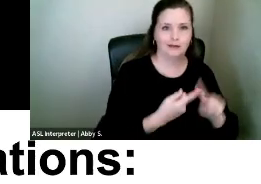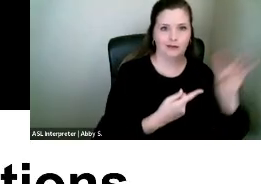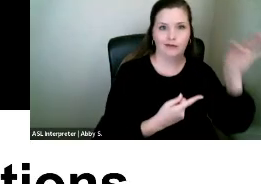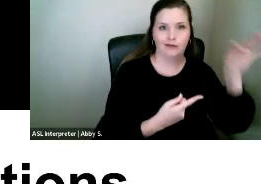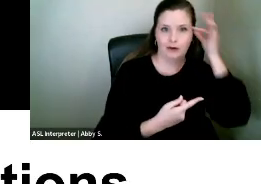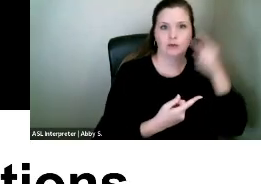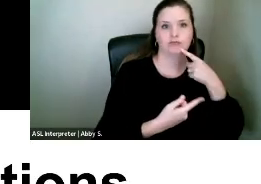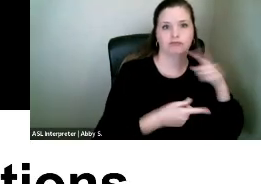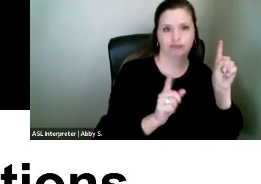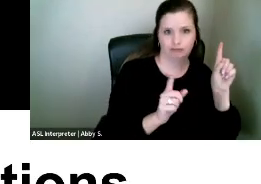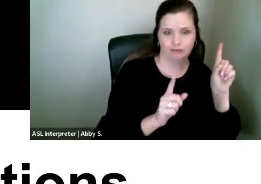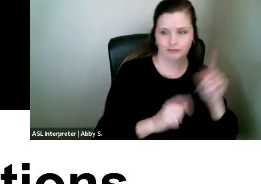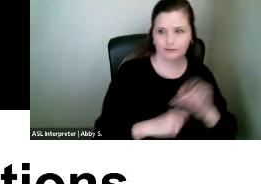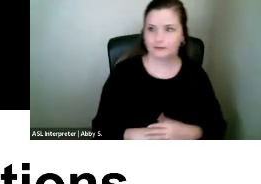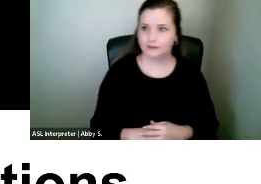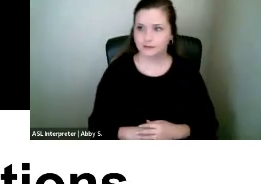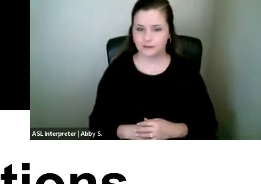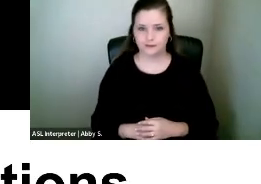Next slide.